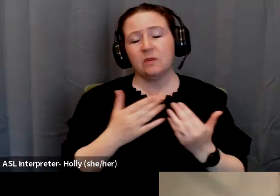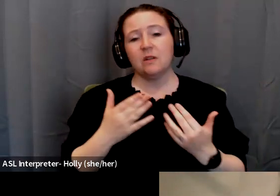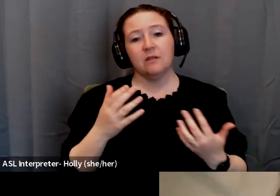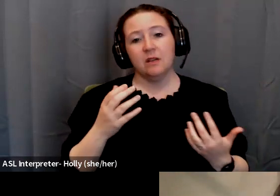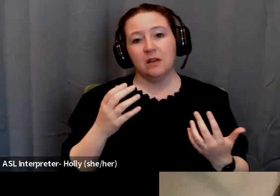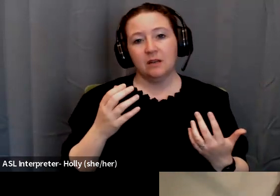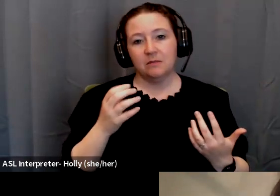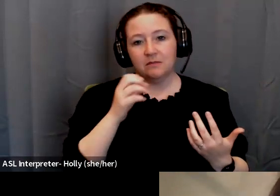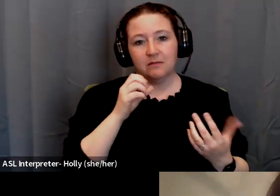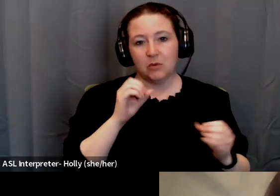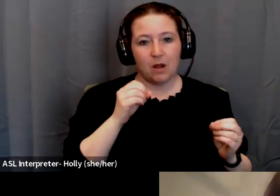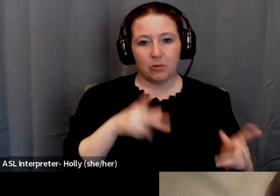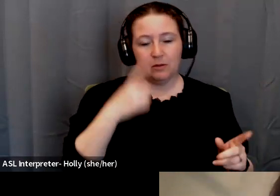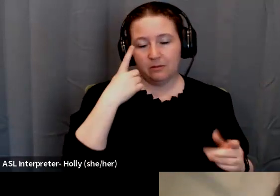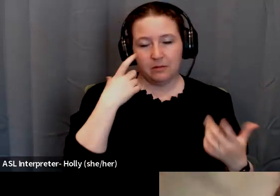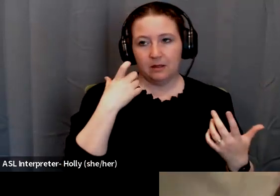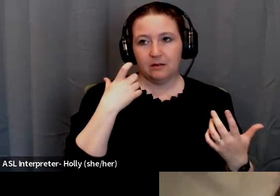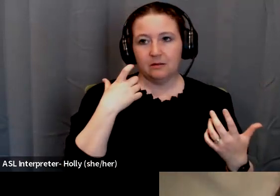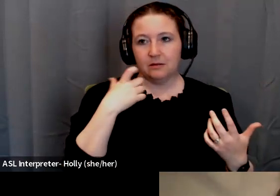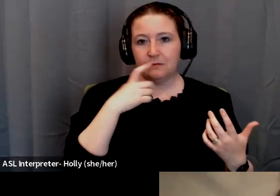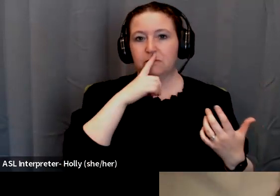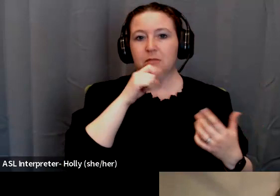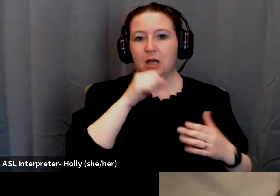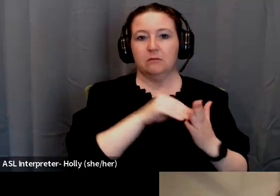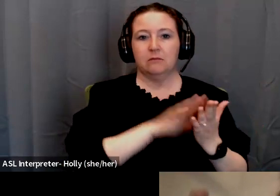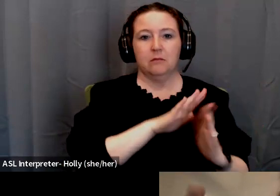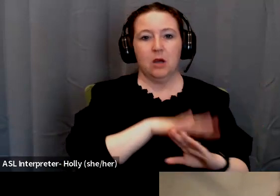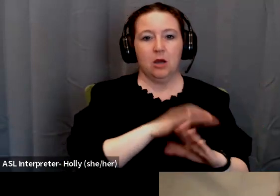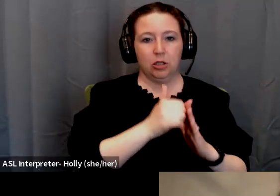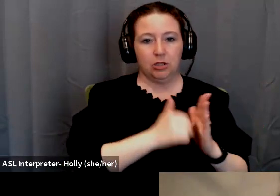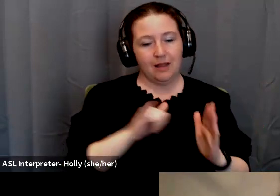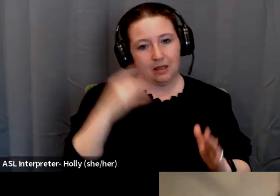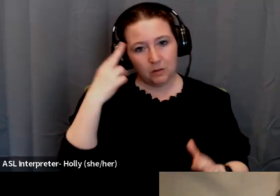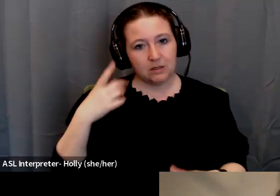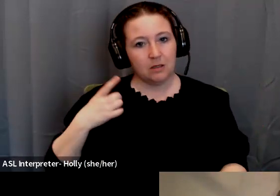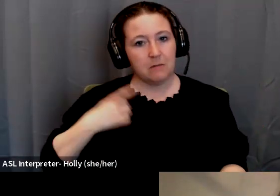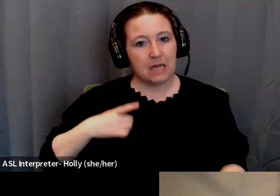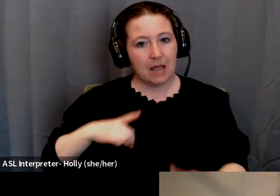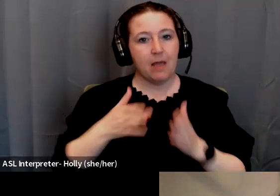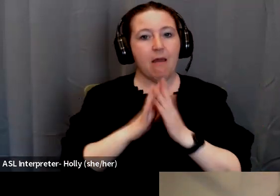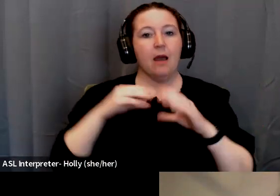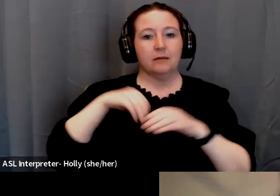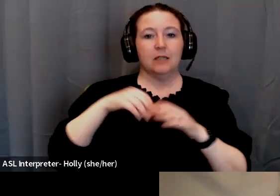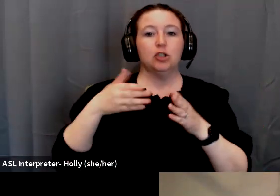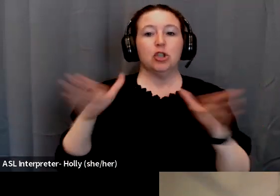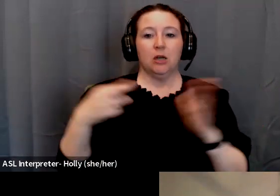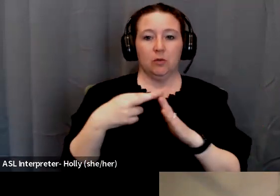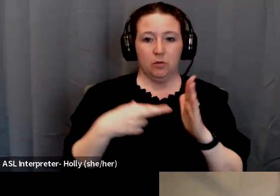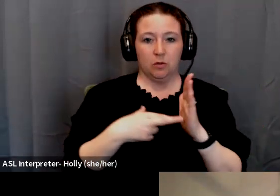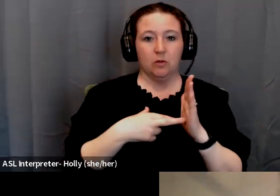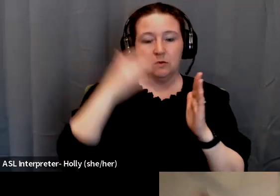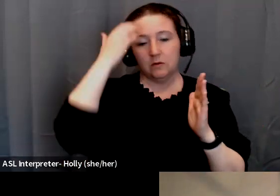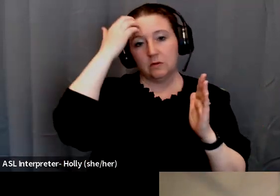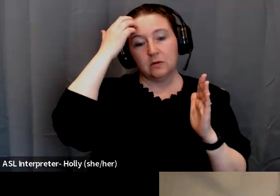they wouldn't have had a chance to do because they didn't know it was happening, which is why Minneapolis asks in their general rules that